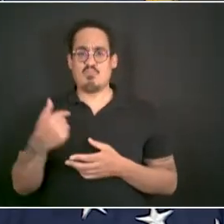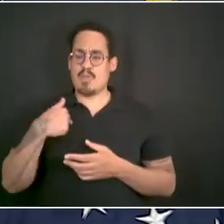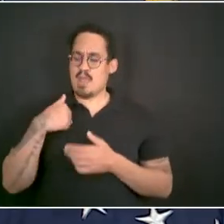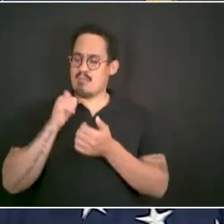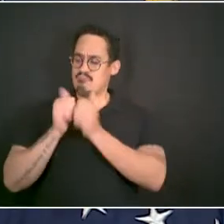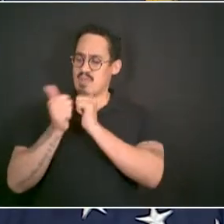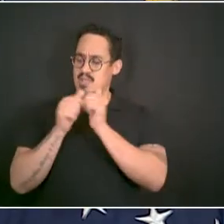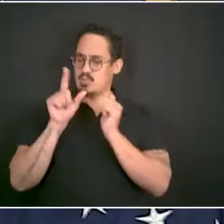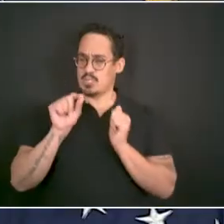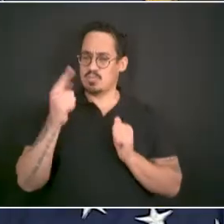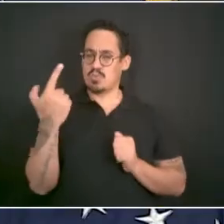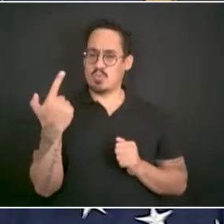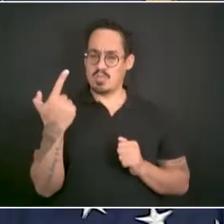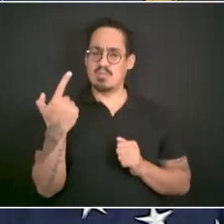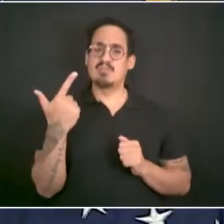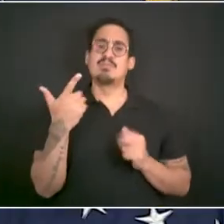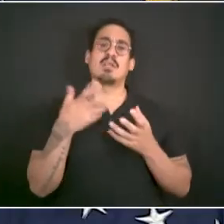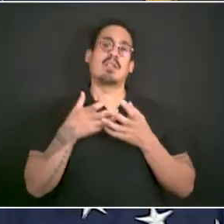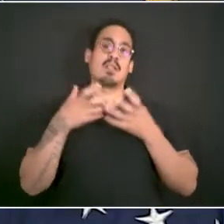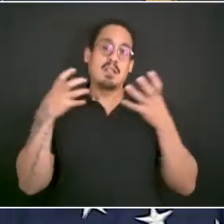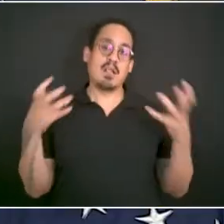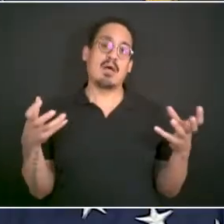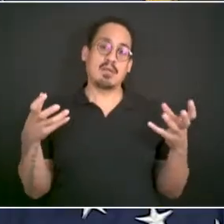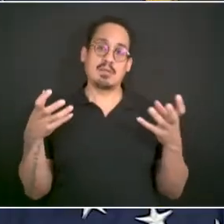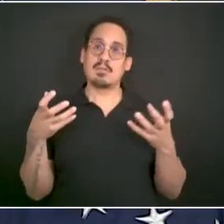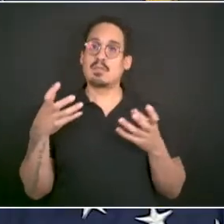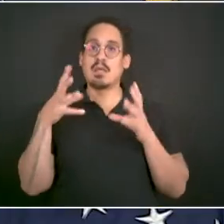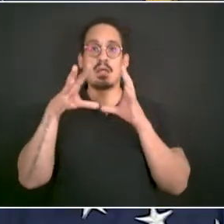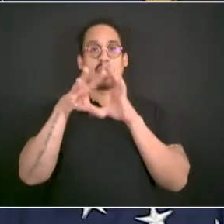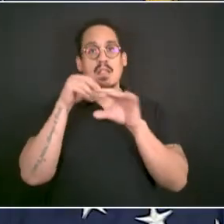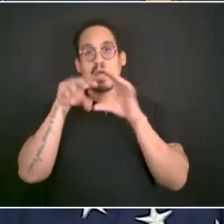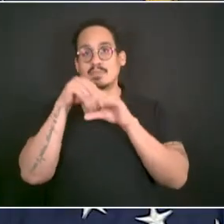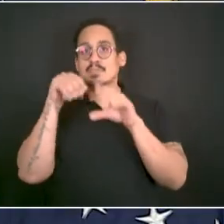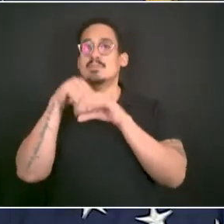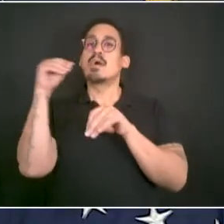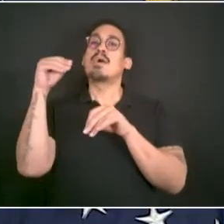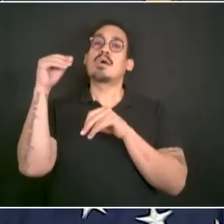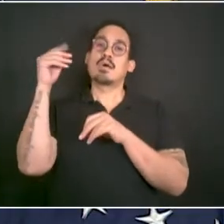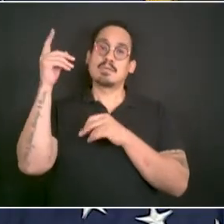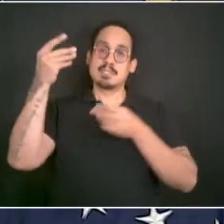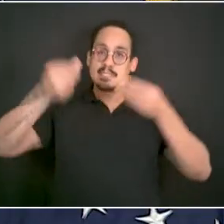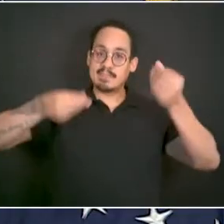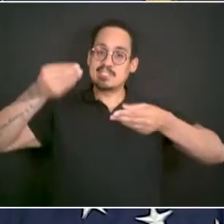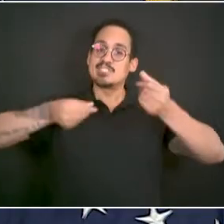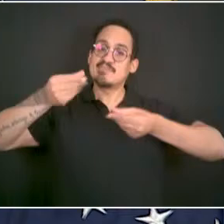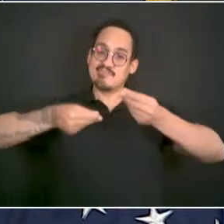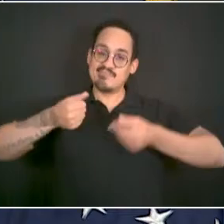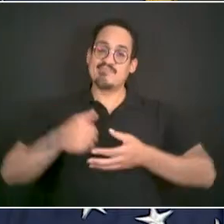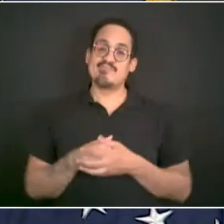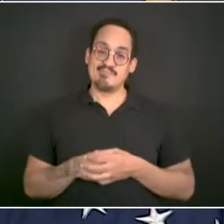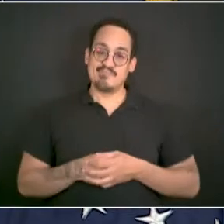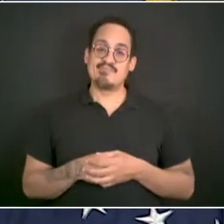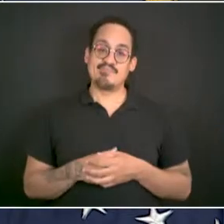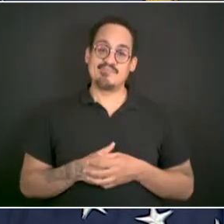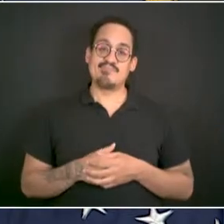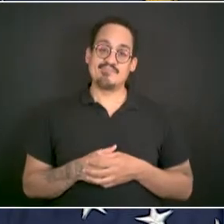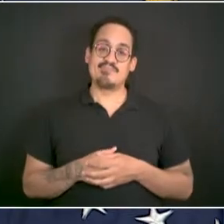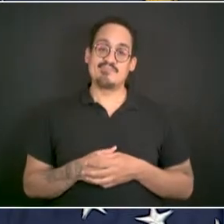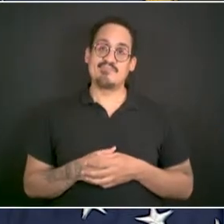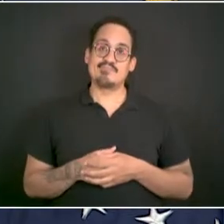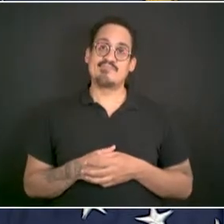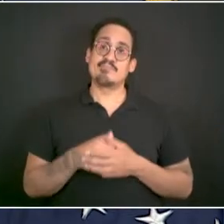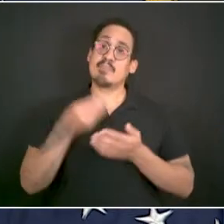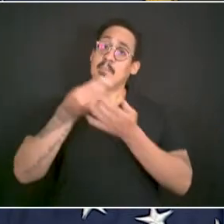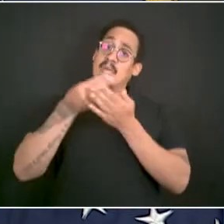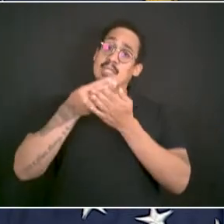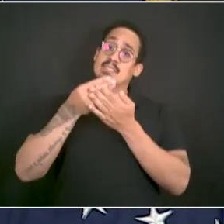2021, there was a lot of outside expenditures for everyone. You know, running these races are tough. And I've been saying this over and